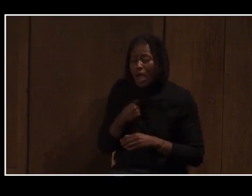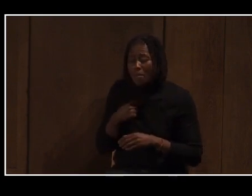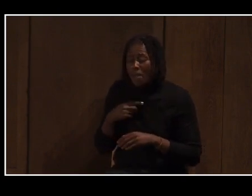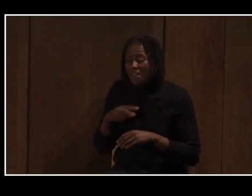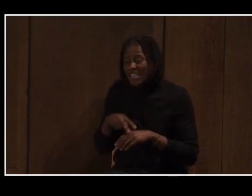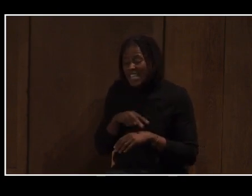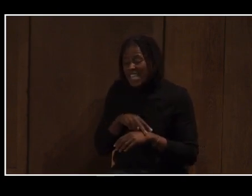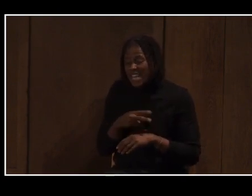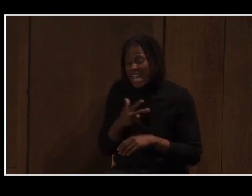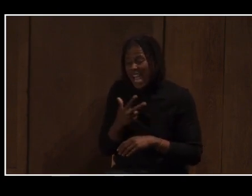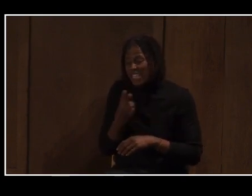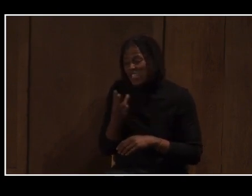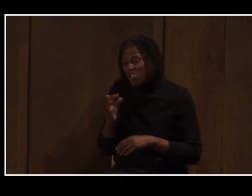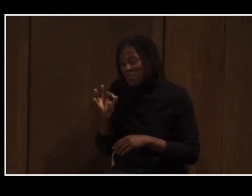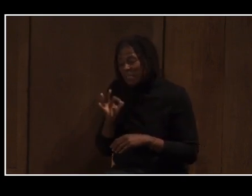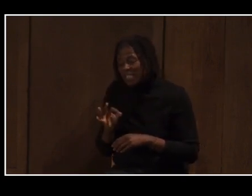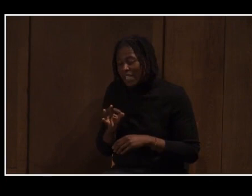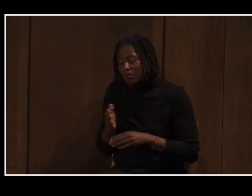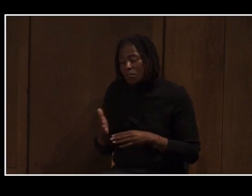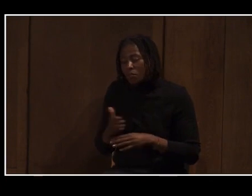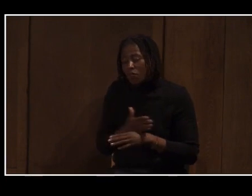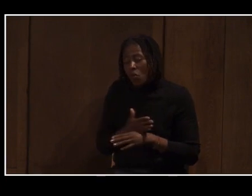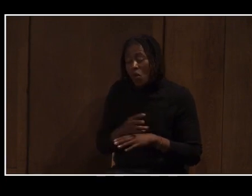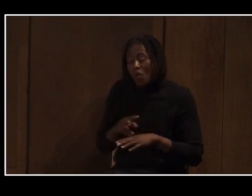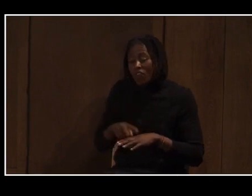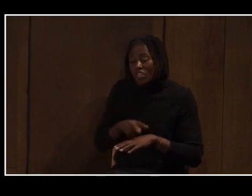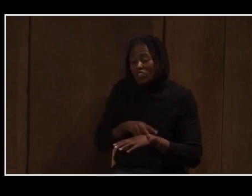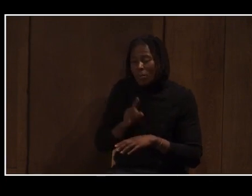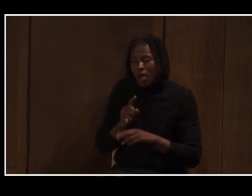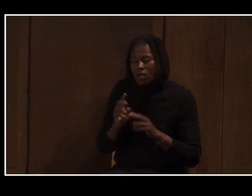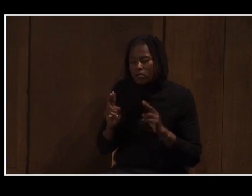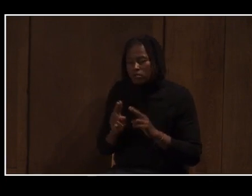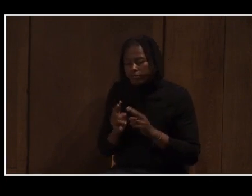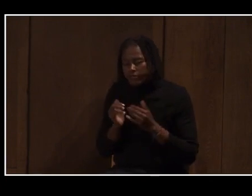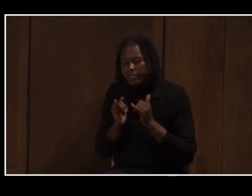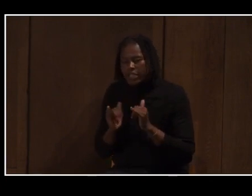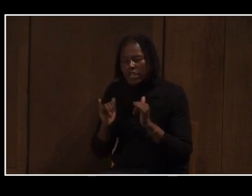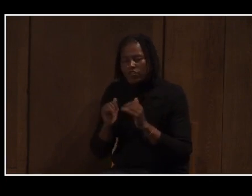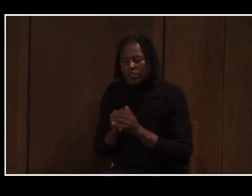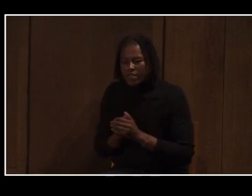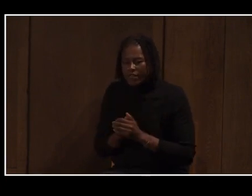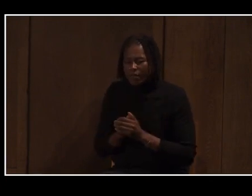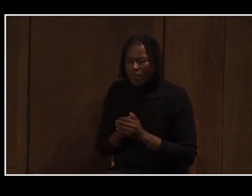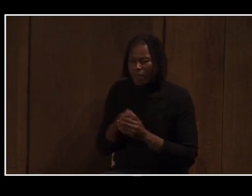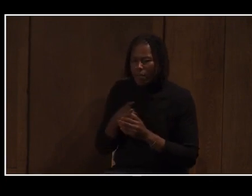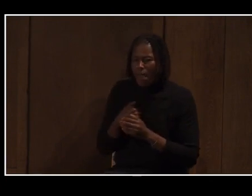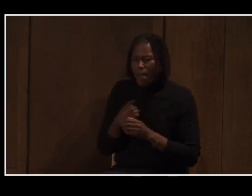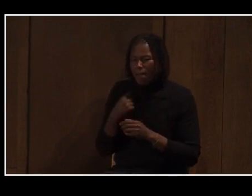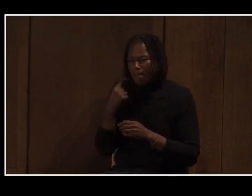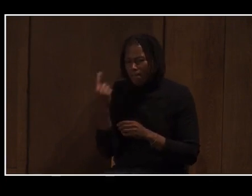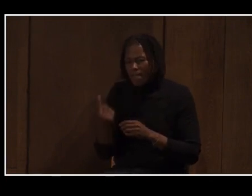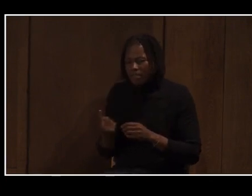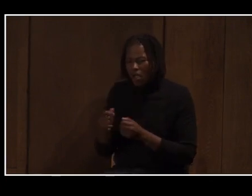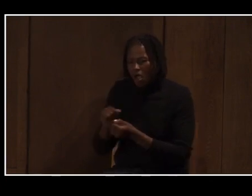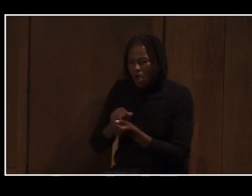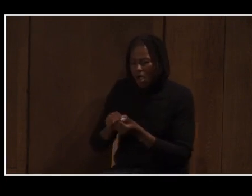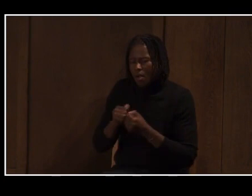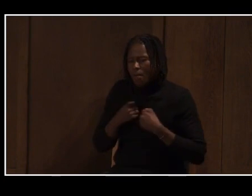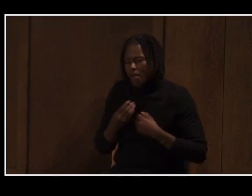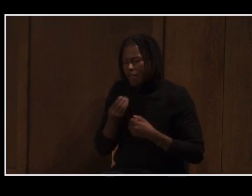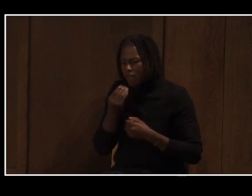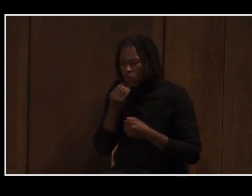Used to be veggie, but then I cut dairy. This blender pre-digests all my food for me. I mix the rest with